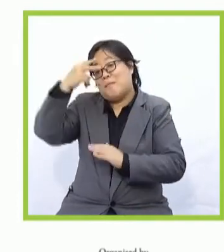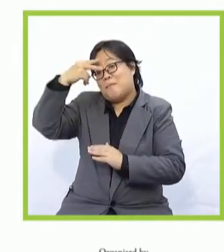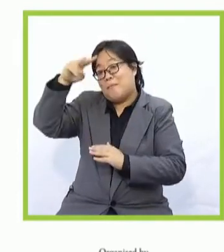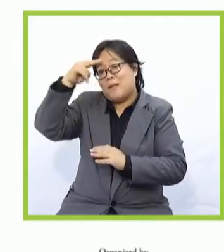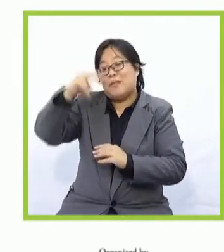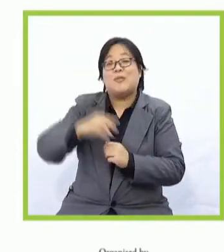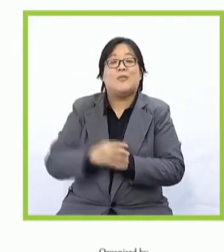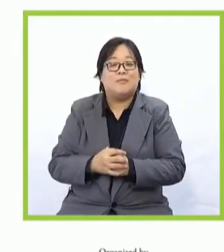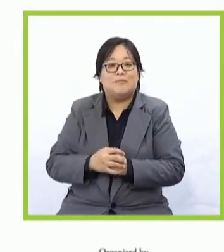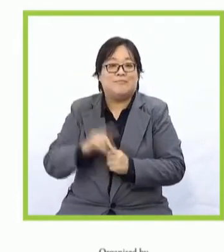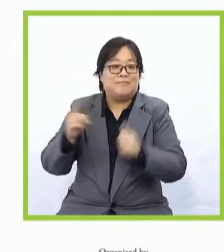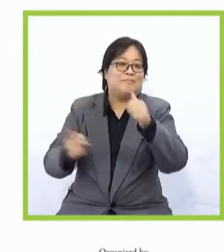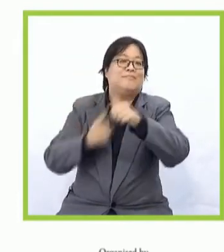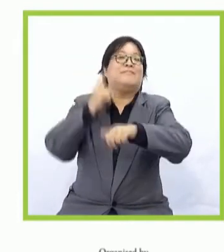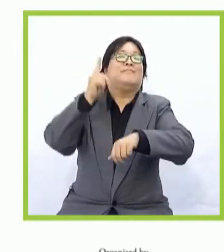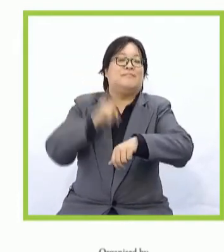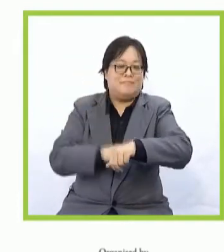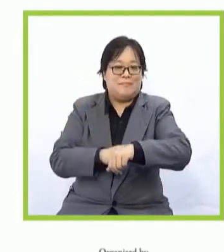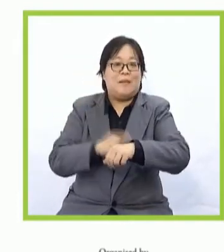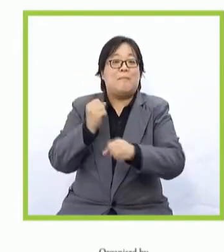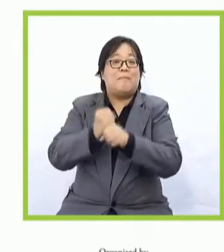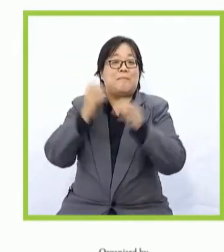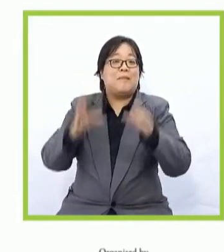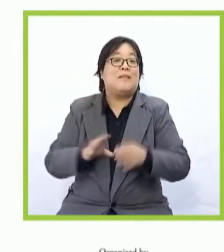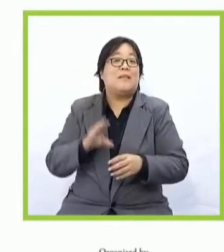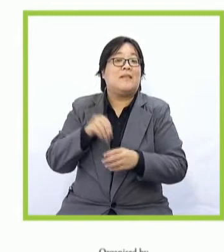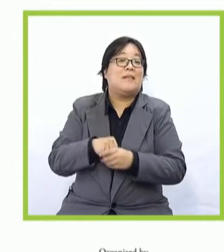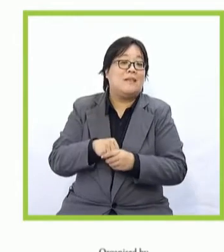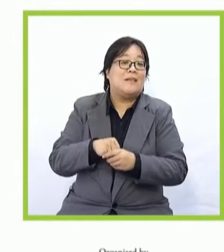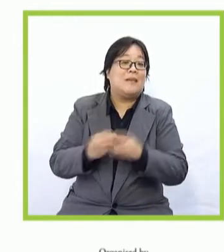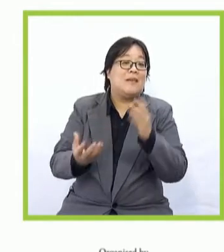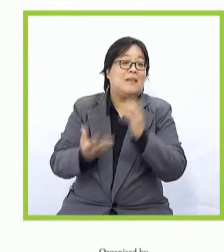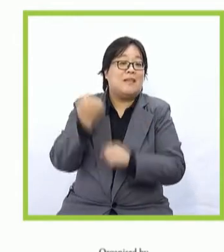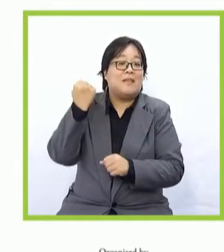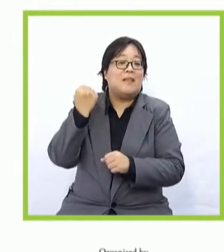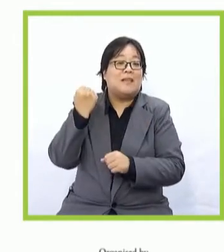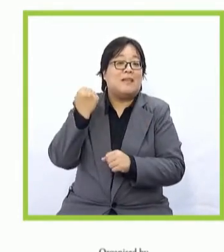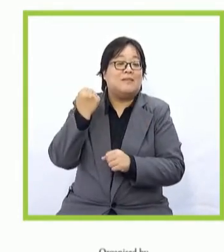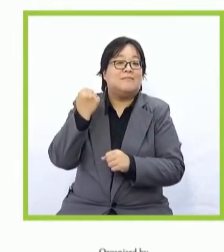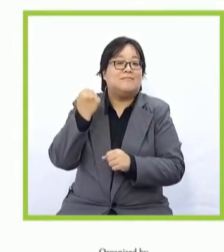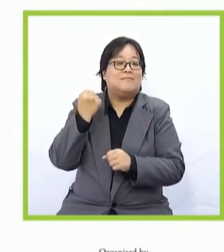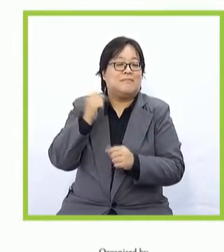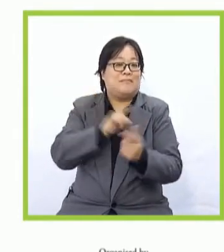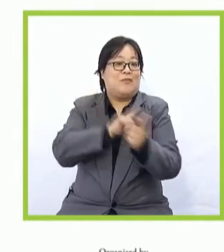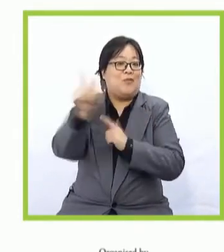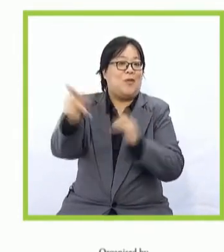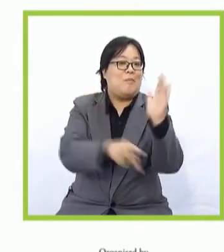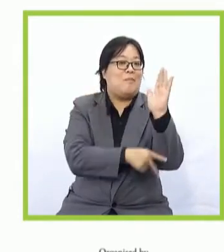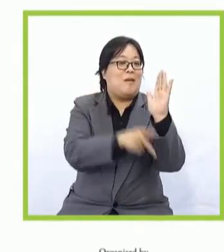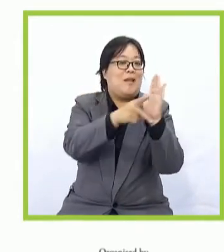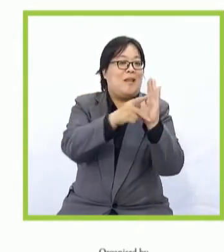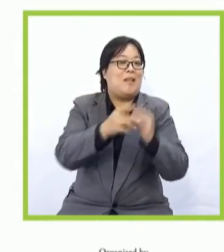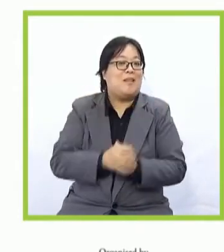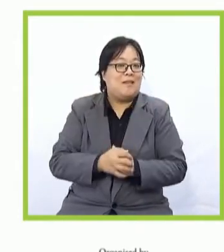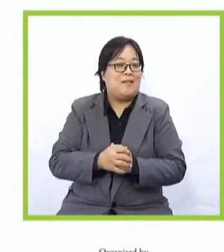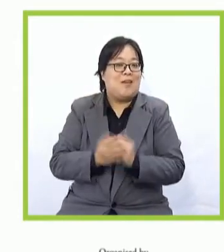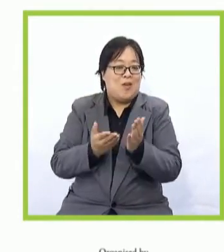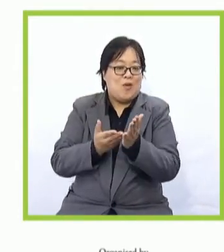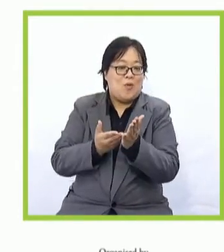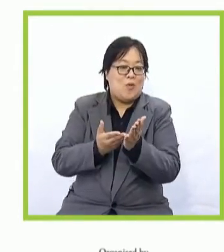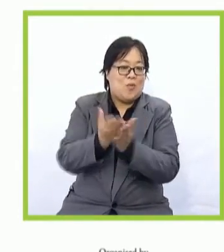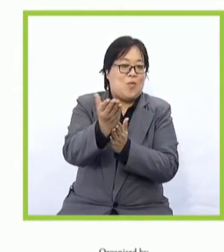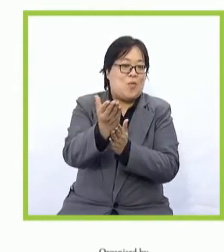that for the first time ever, domestic workers secured through parliamentary legislation key rights at